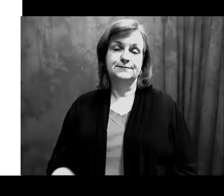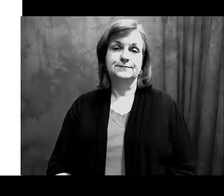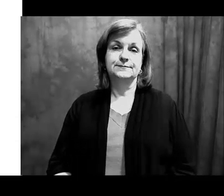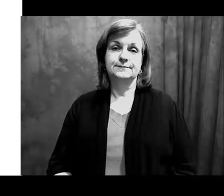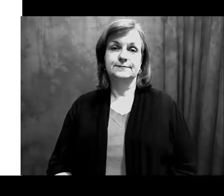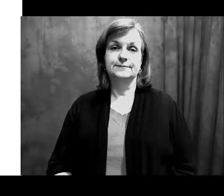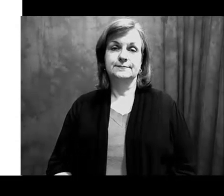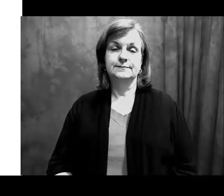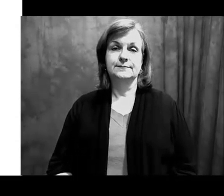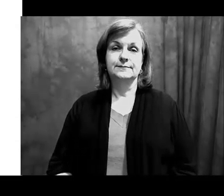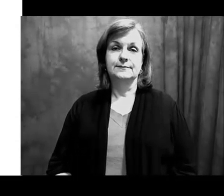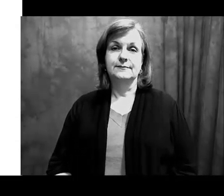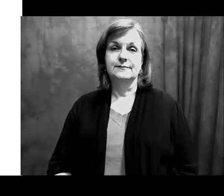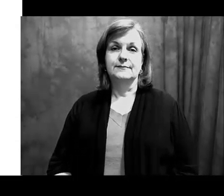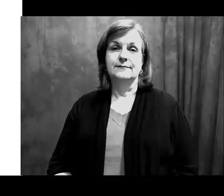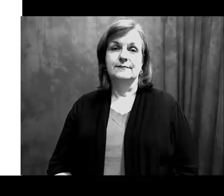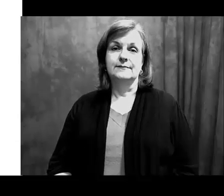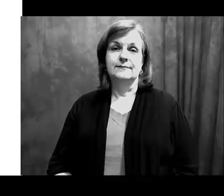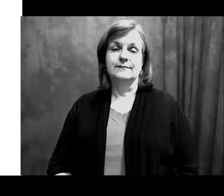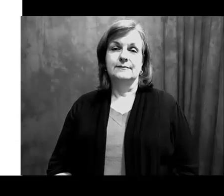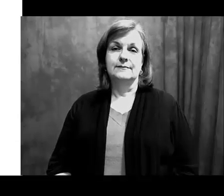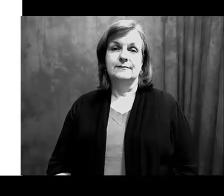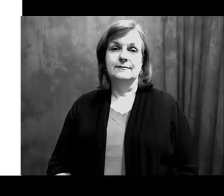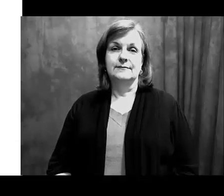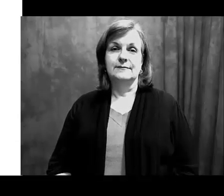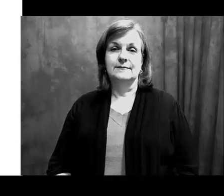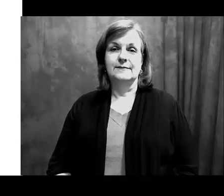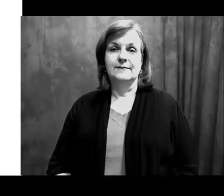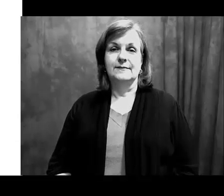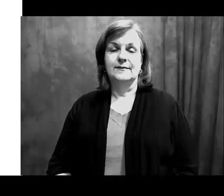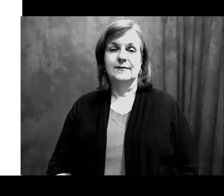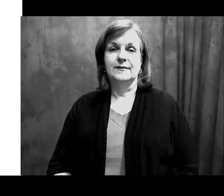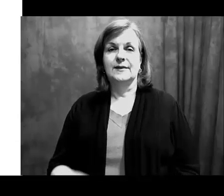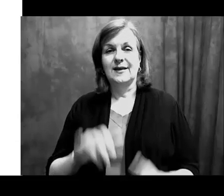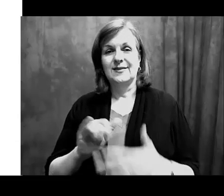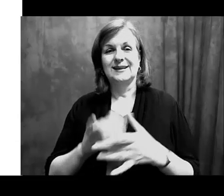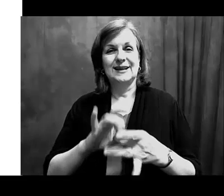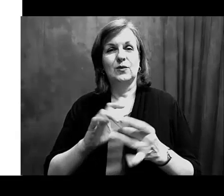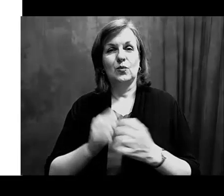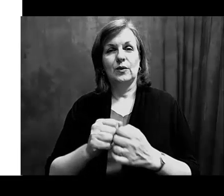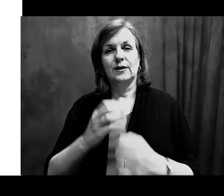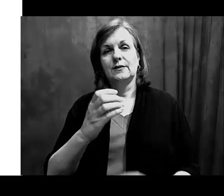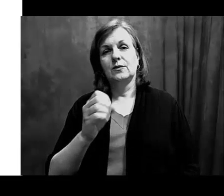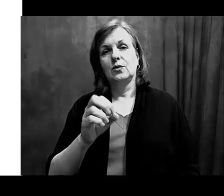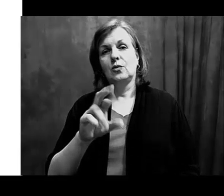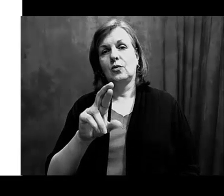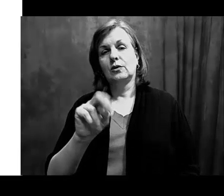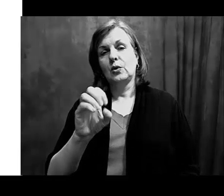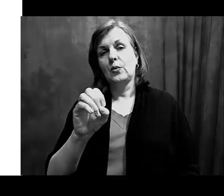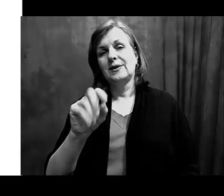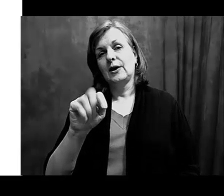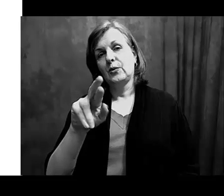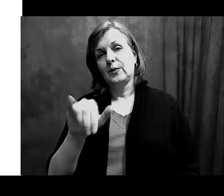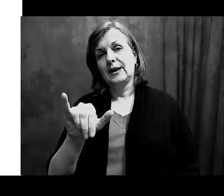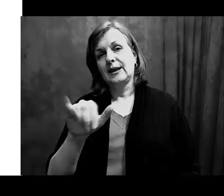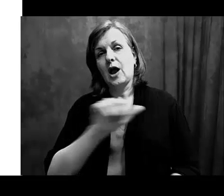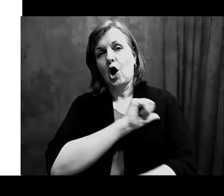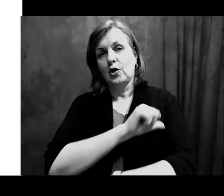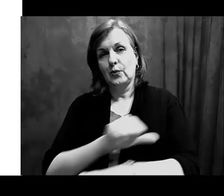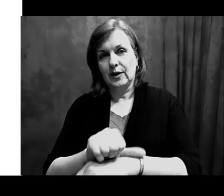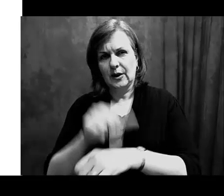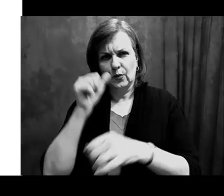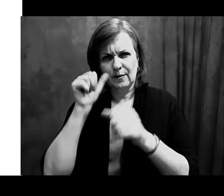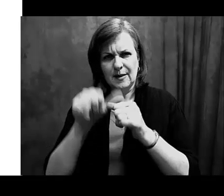that. And that typically is associated with the coronary artery. So coronary is heart,